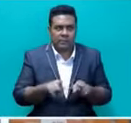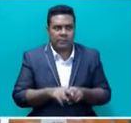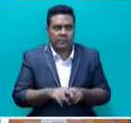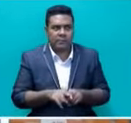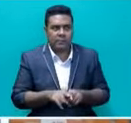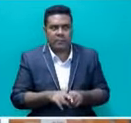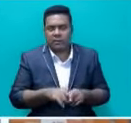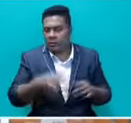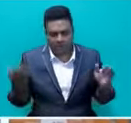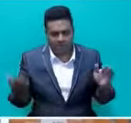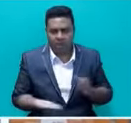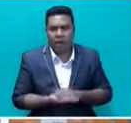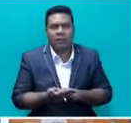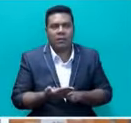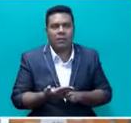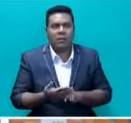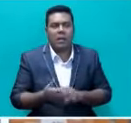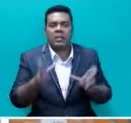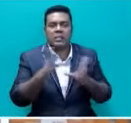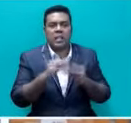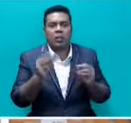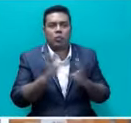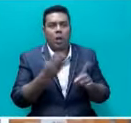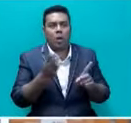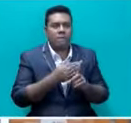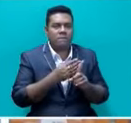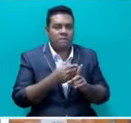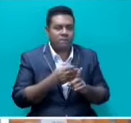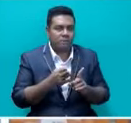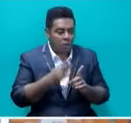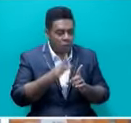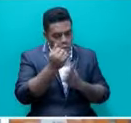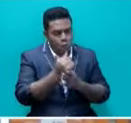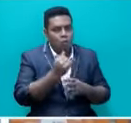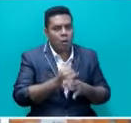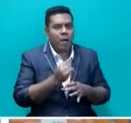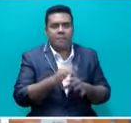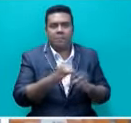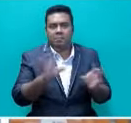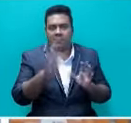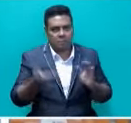fall under the definition of a sexual offender. That's the point.